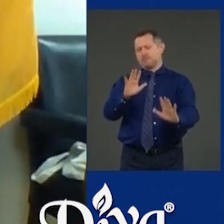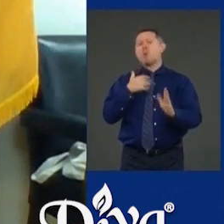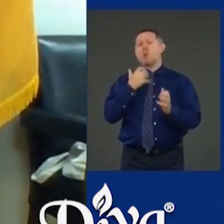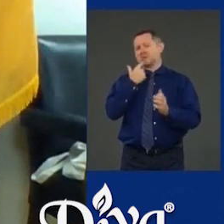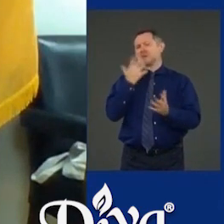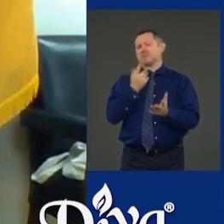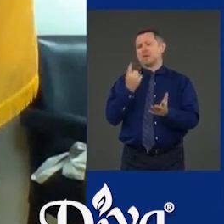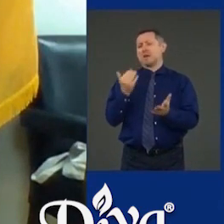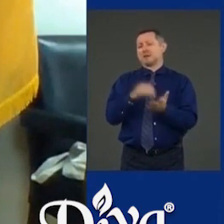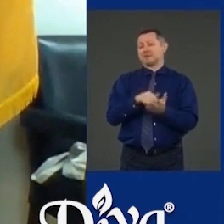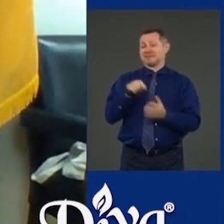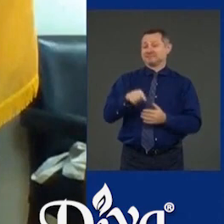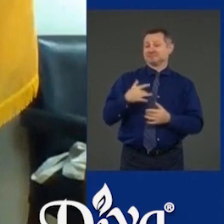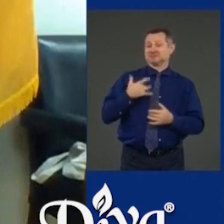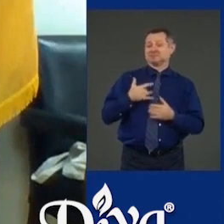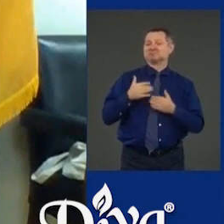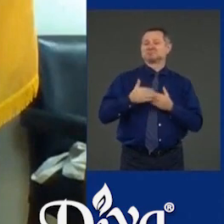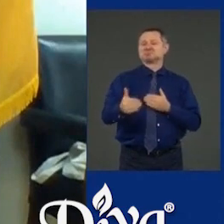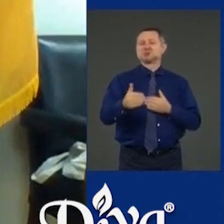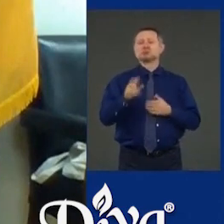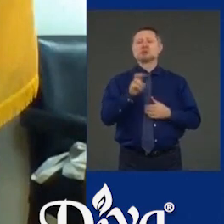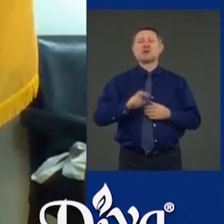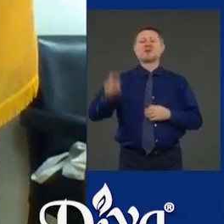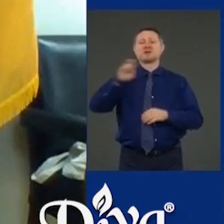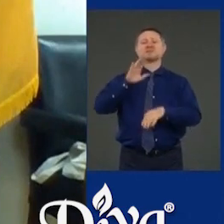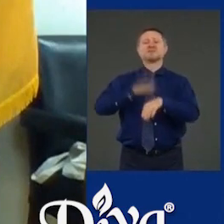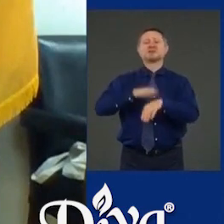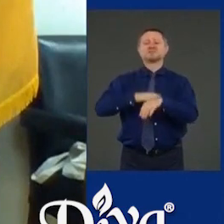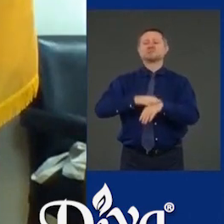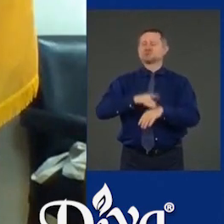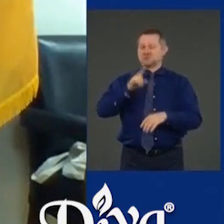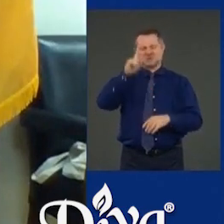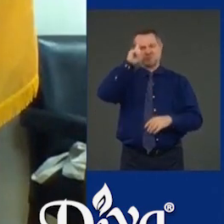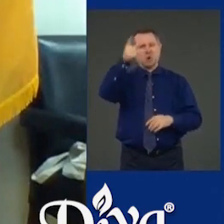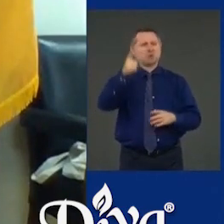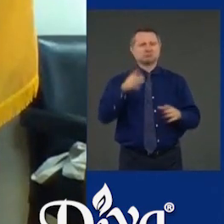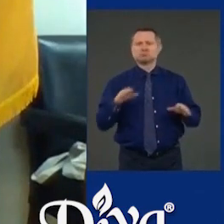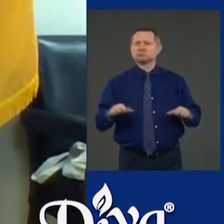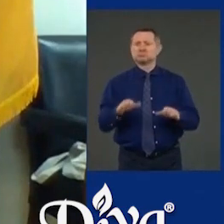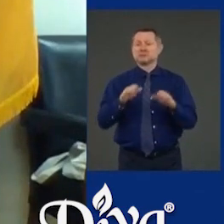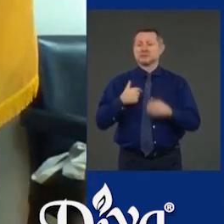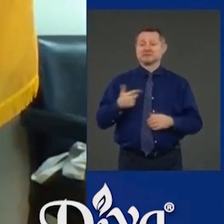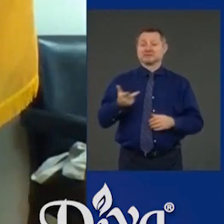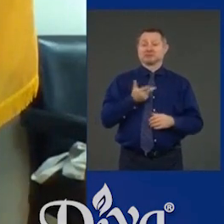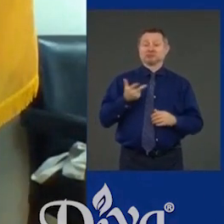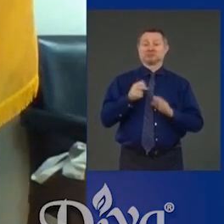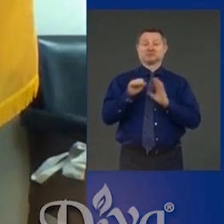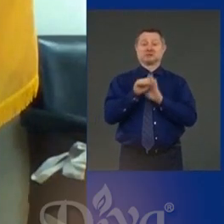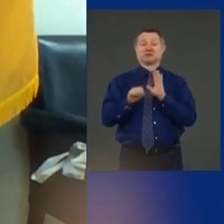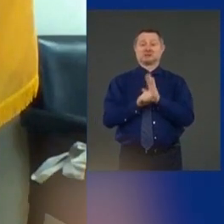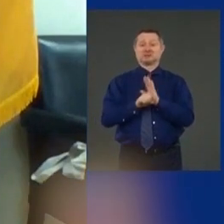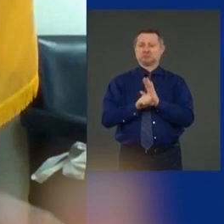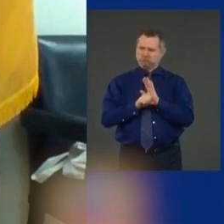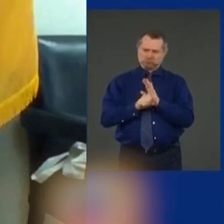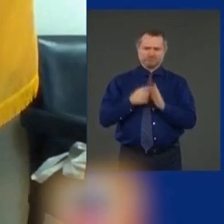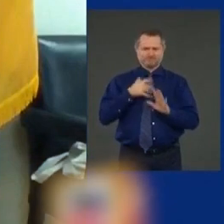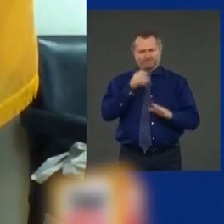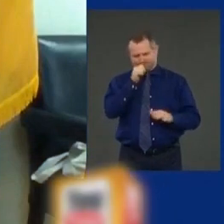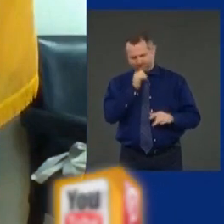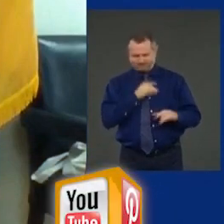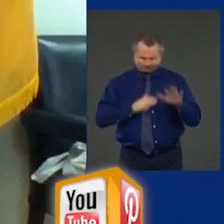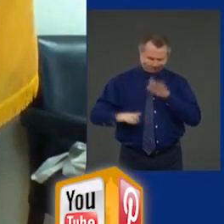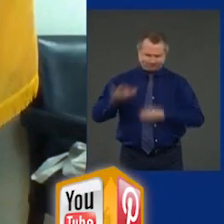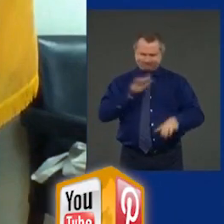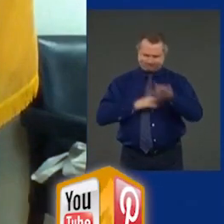smart thing to do. We have taken our people, the three of us, these three states, through hell and back. And the last thing we